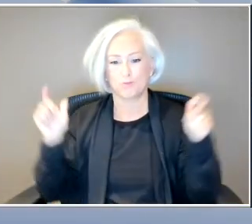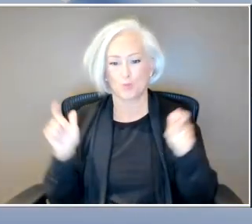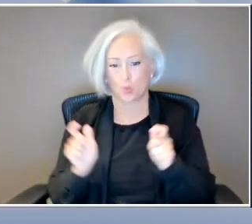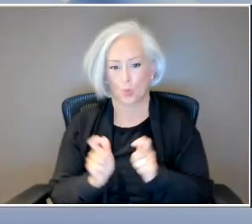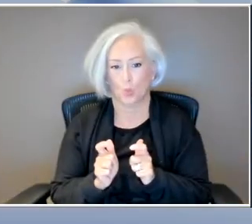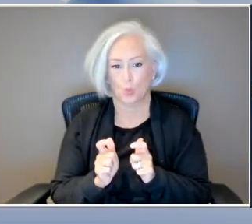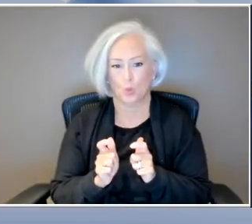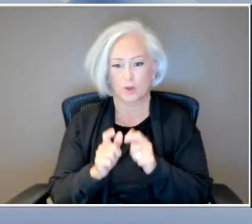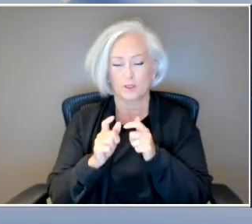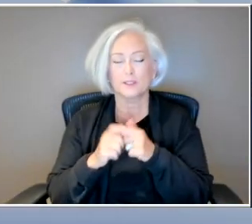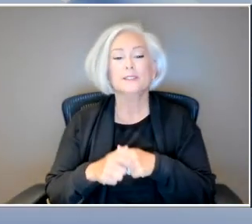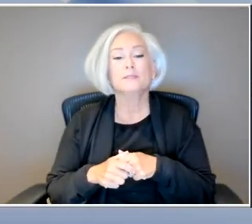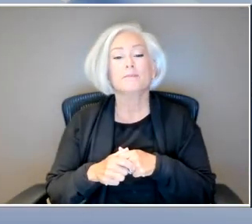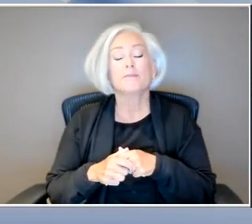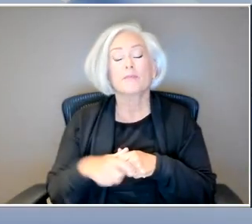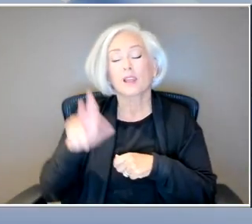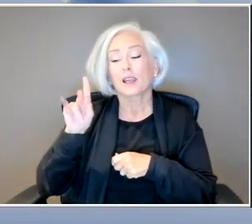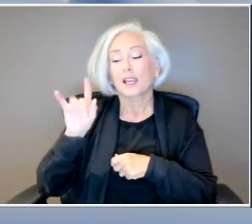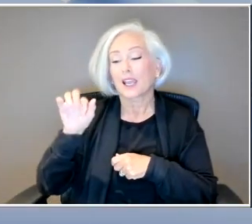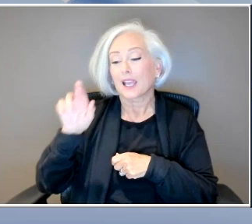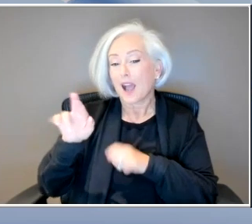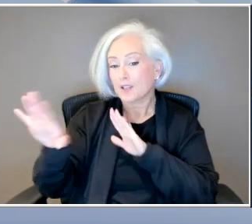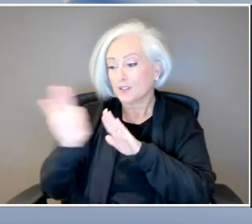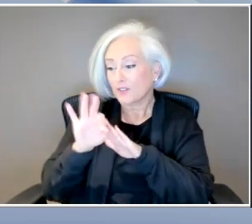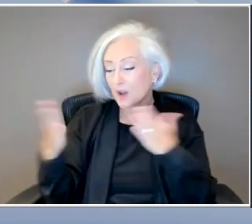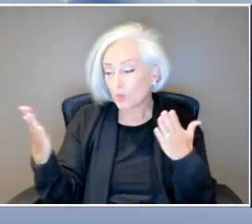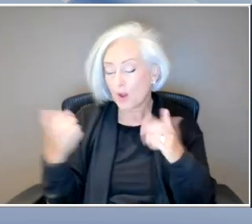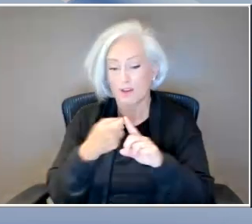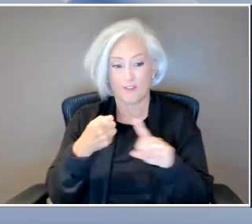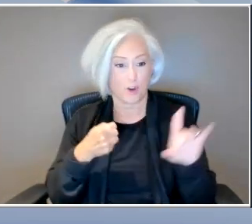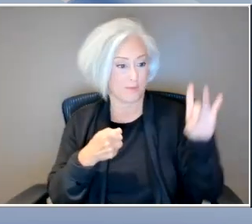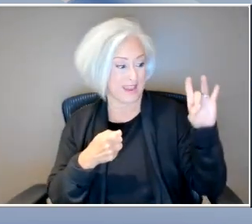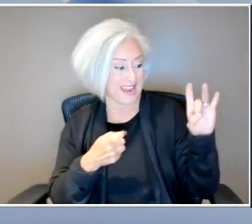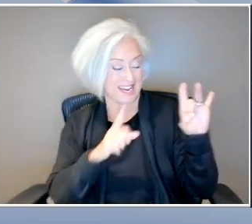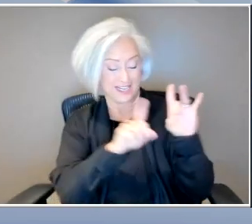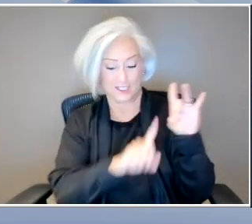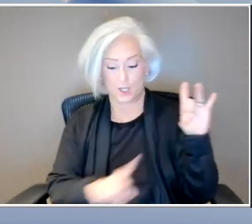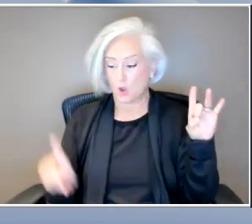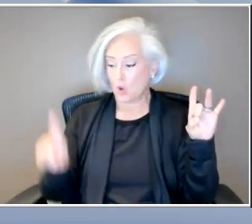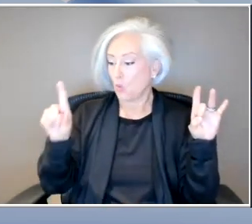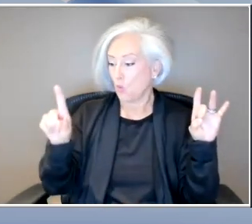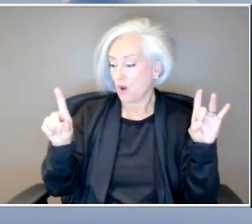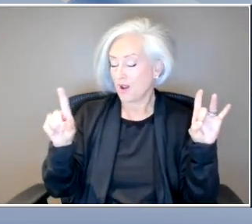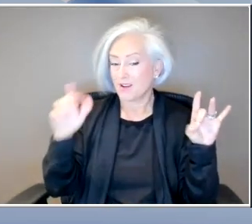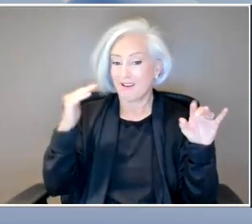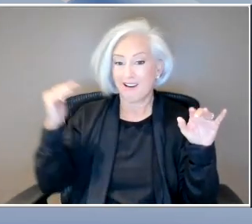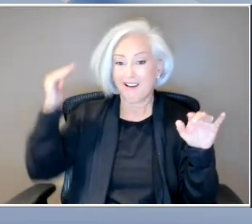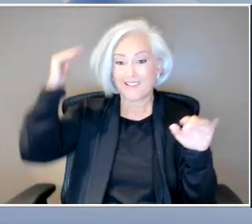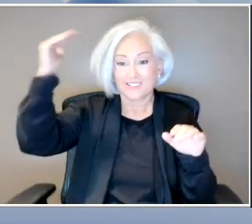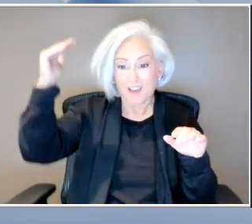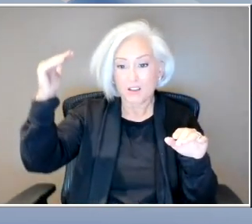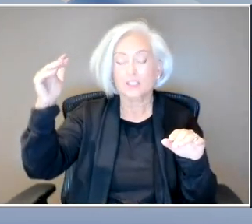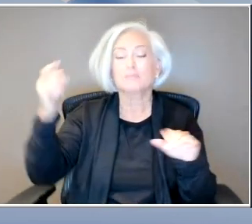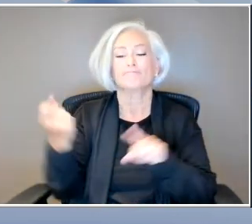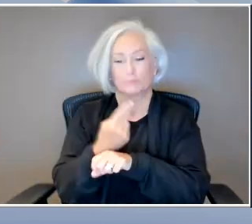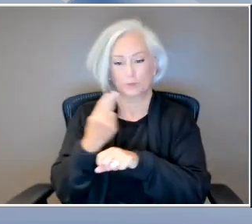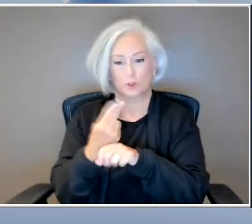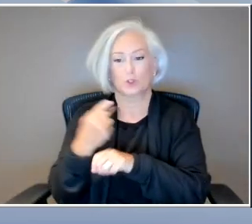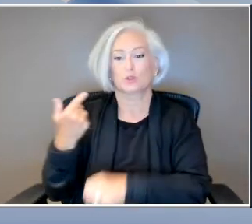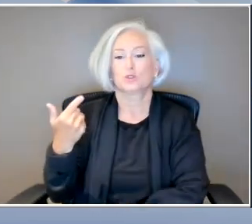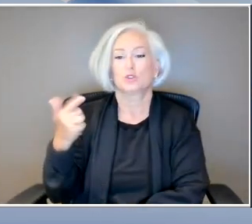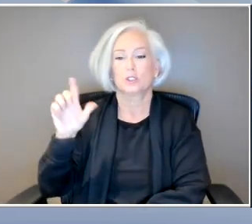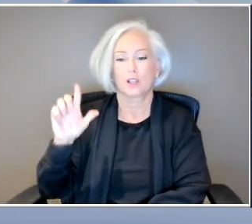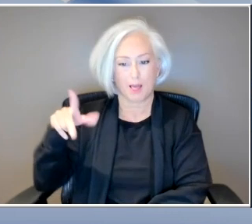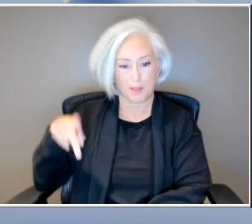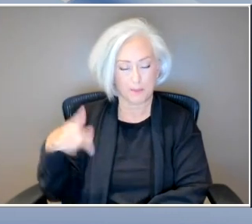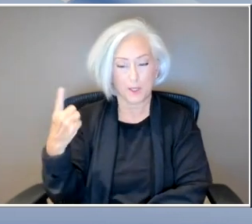Foundation found that 1 in 8 American adults say they have taken a GLP-1 drug, whether that's for diabetes, heart disease, or for